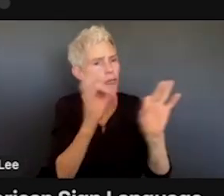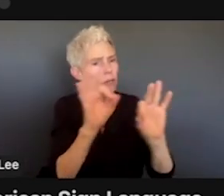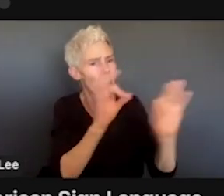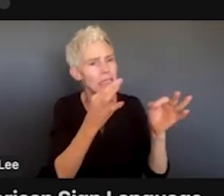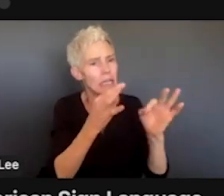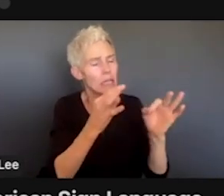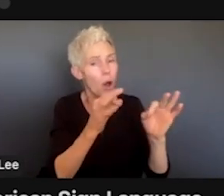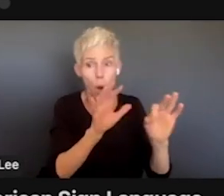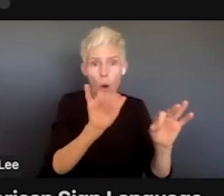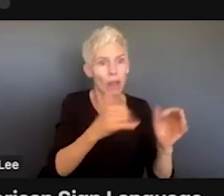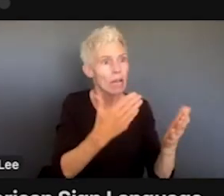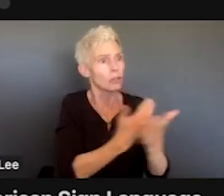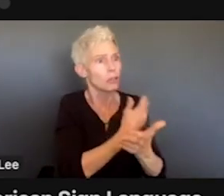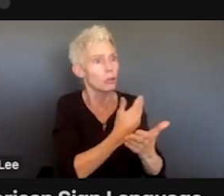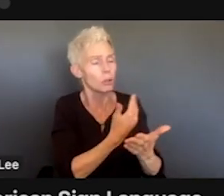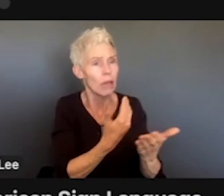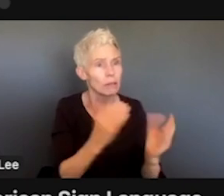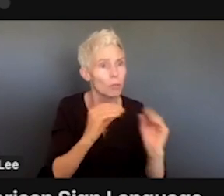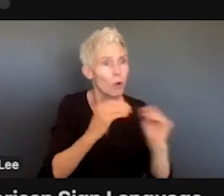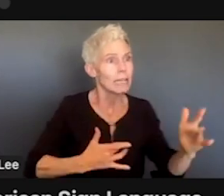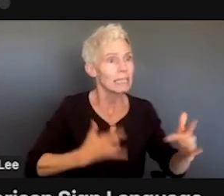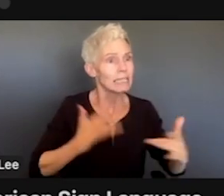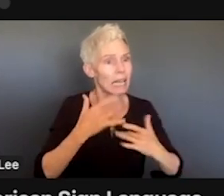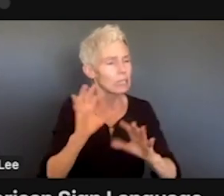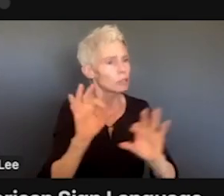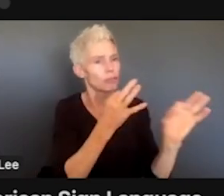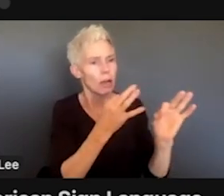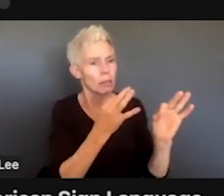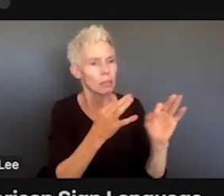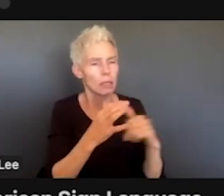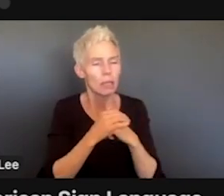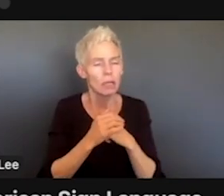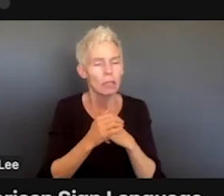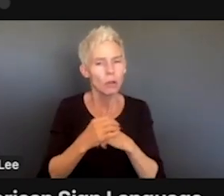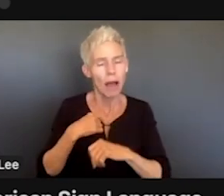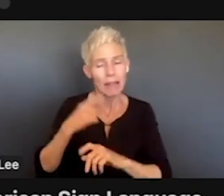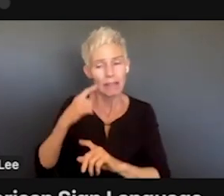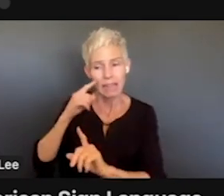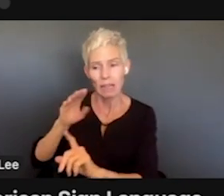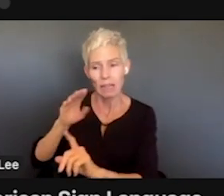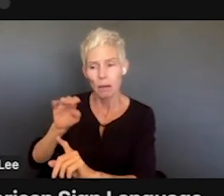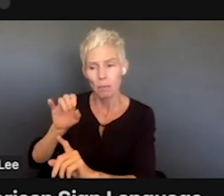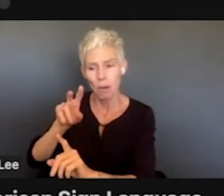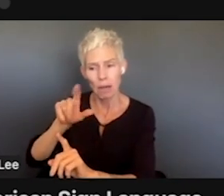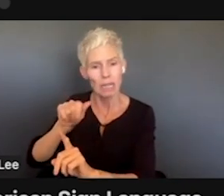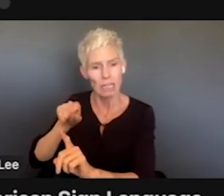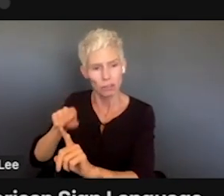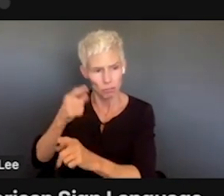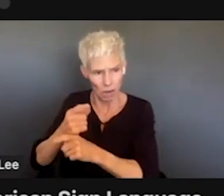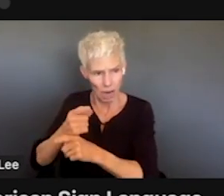and more exciting. So I think she's right that